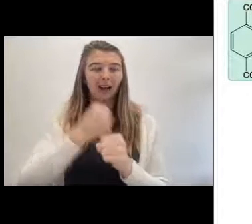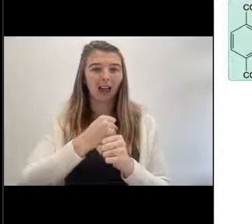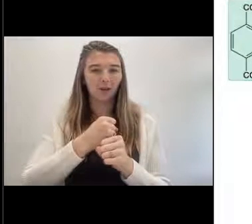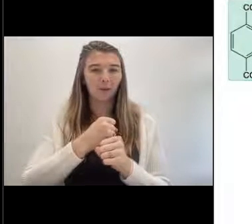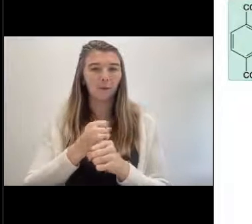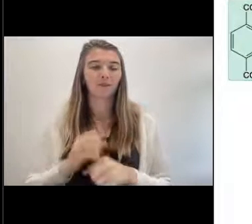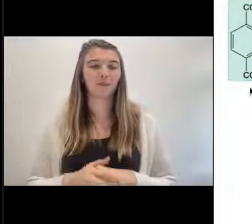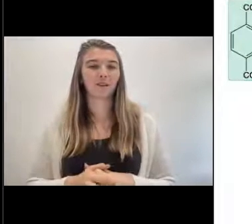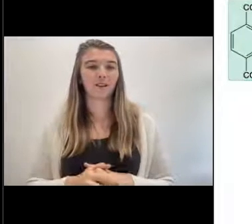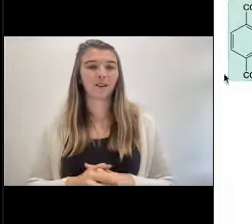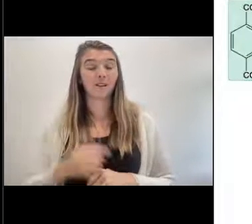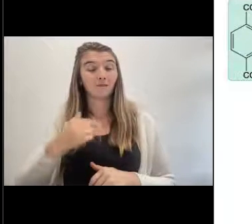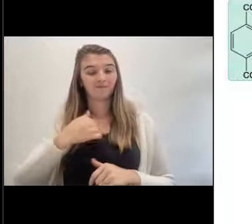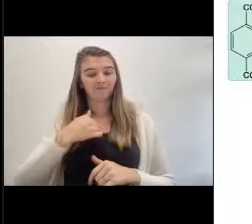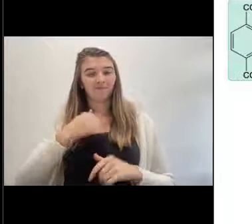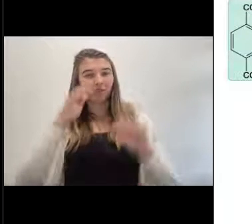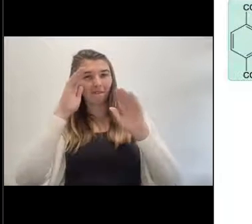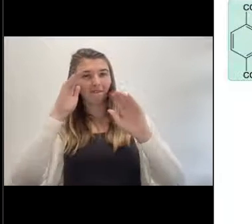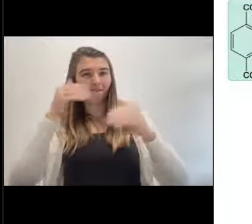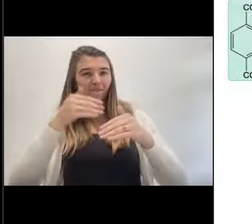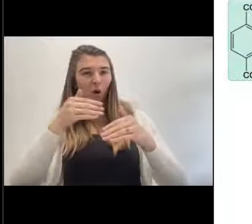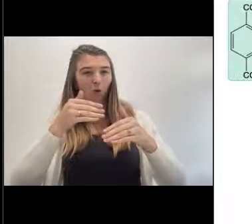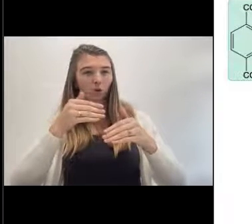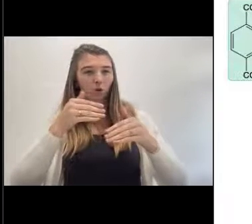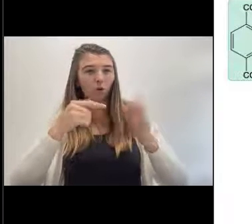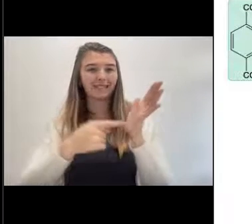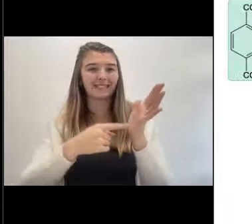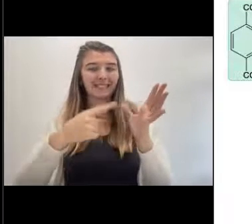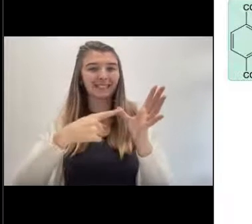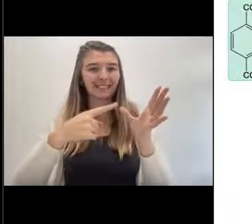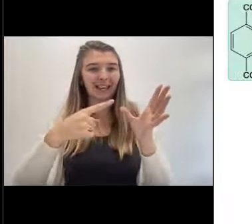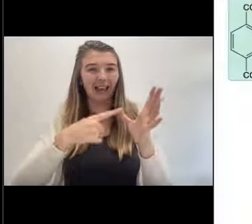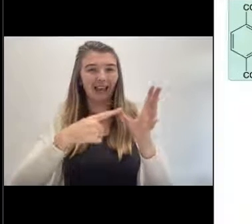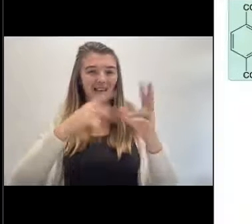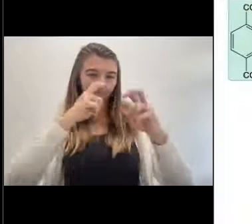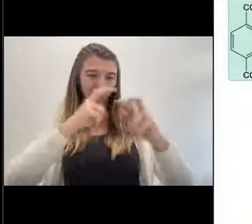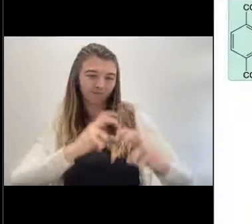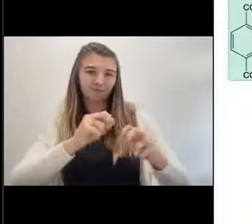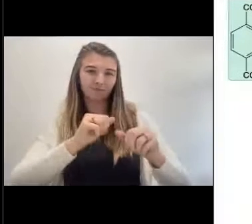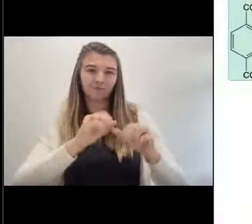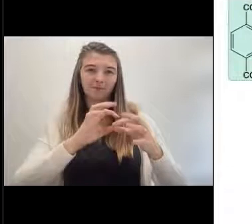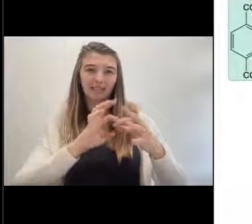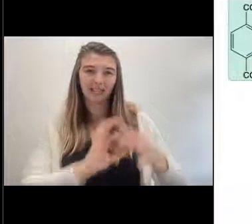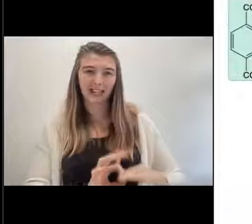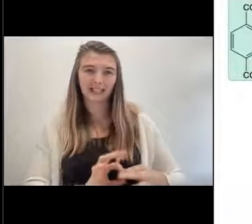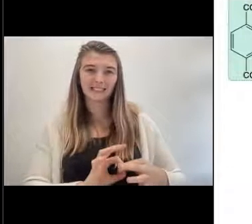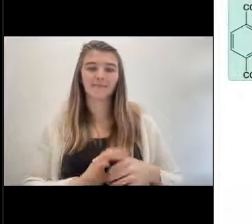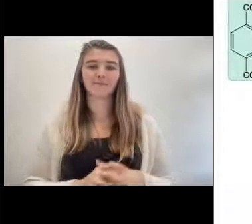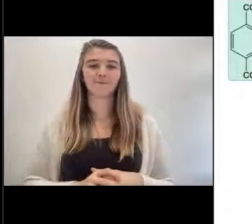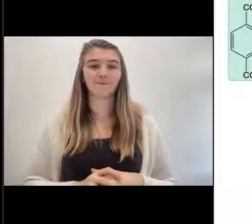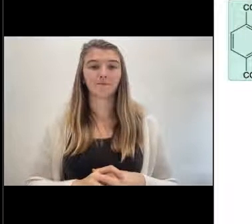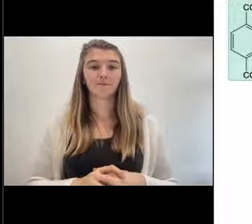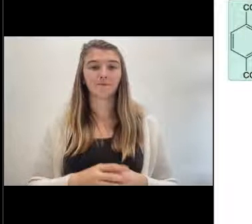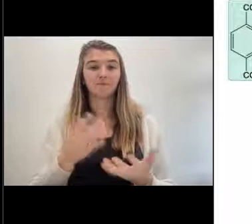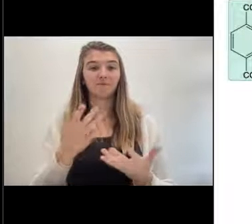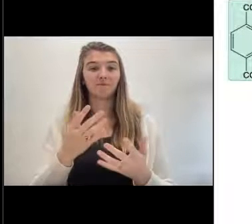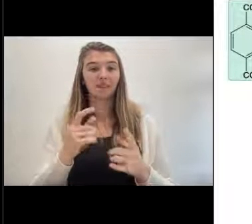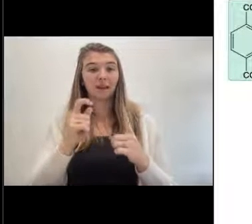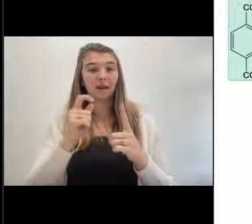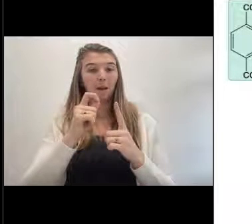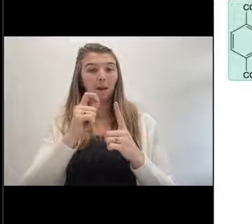acid metabolism. So terephthalic acid is an aromatic hydrocarbon, and don't be surprised, Pseudomonas are amazing organisms that have